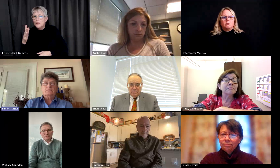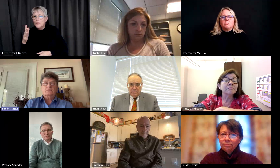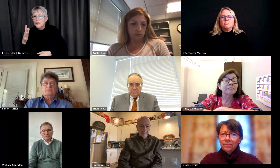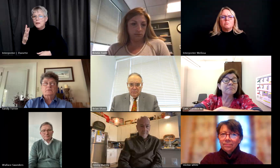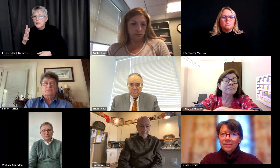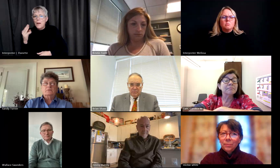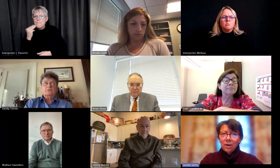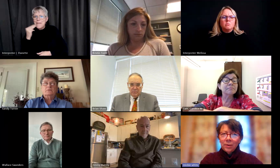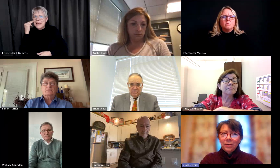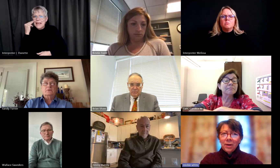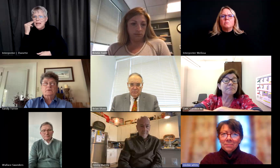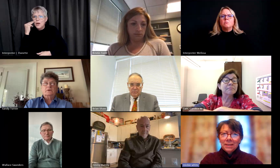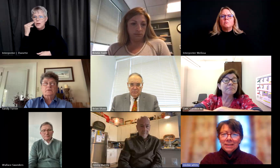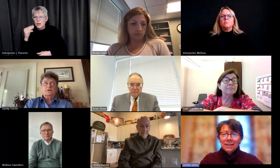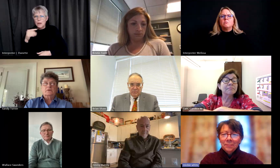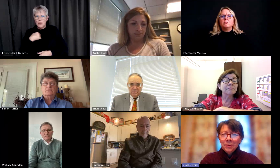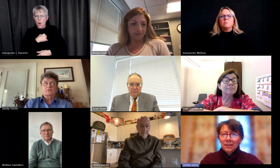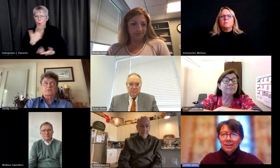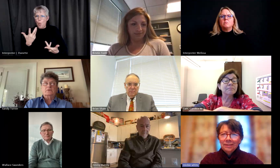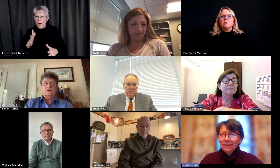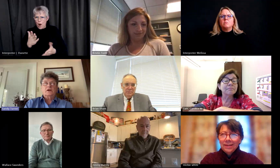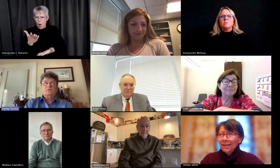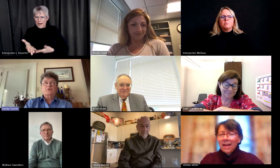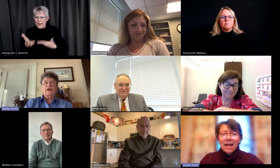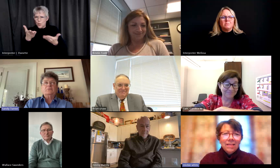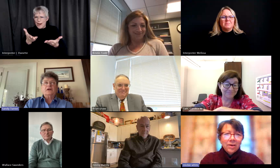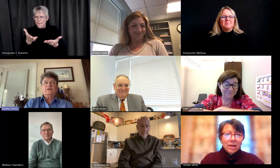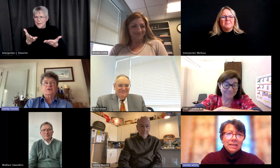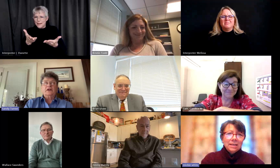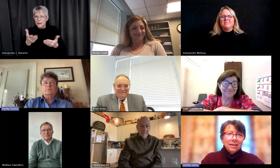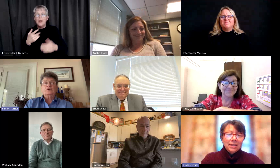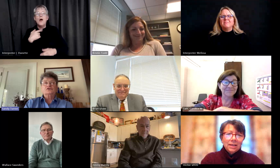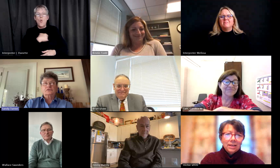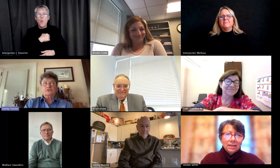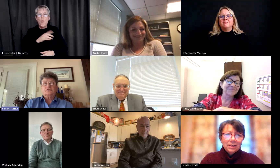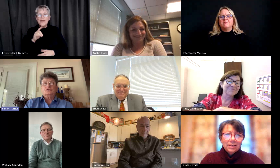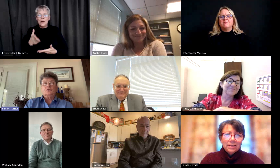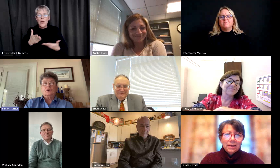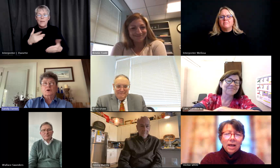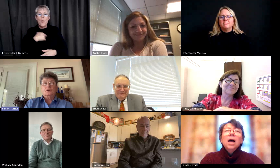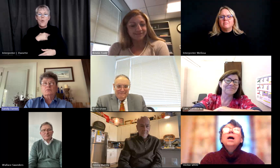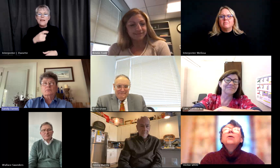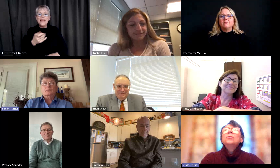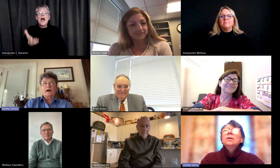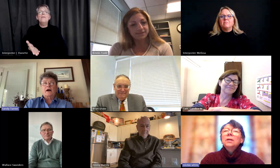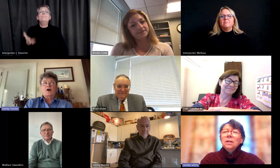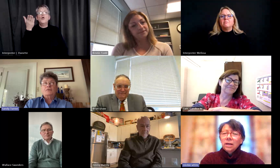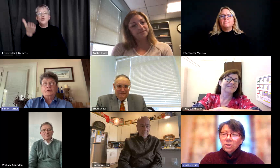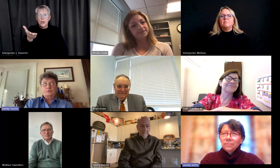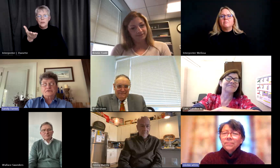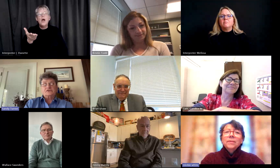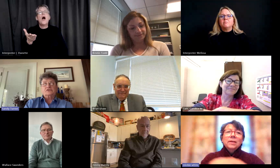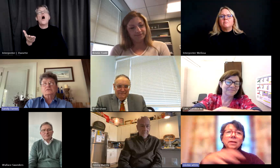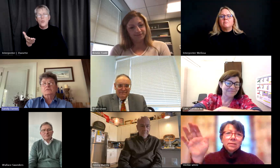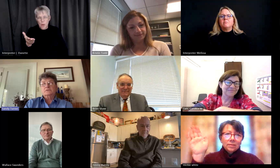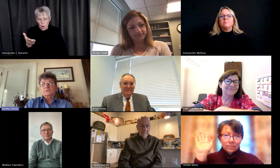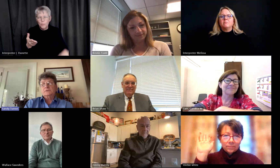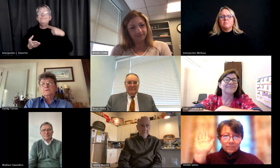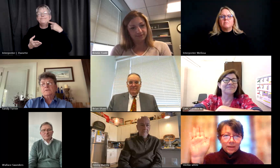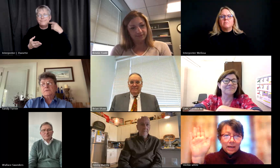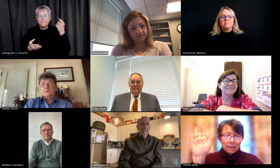Mickey? Did we already recommend? We've recommended, we need a motion to offer the Gotcha.